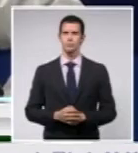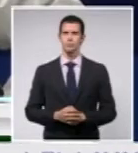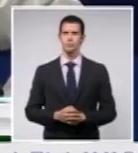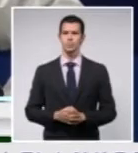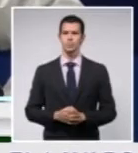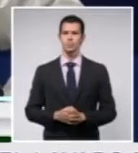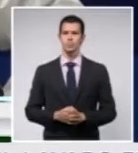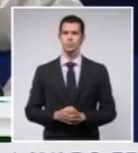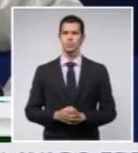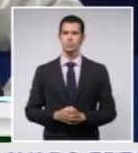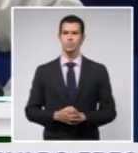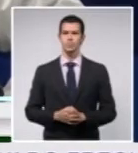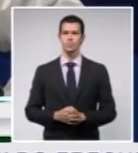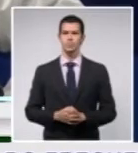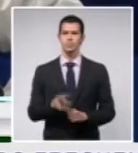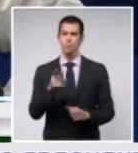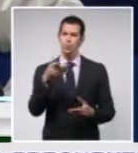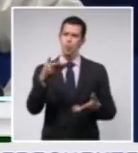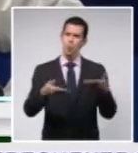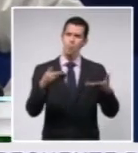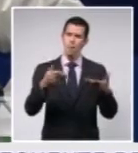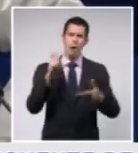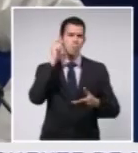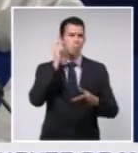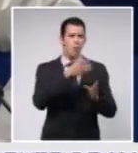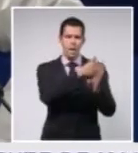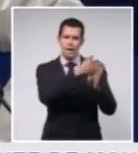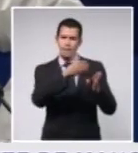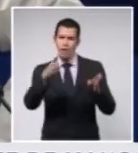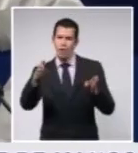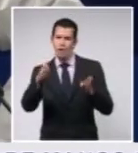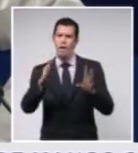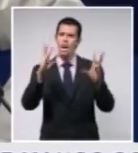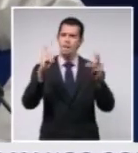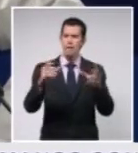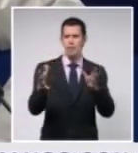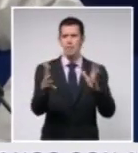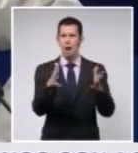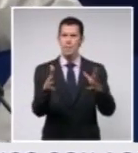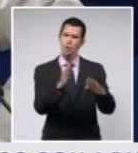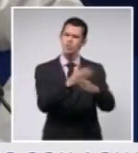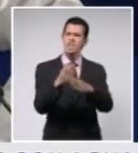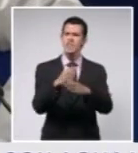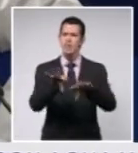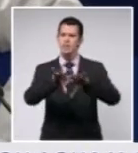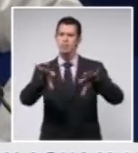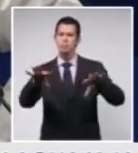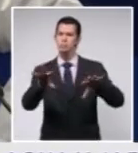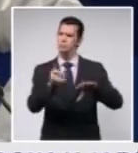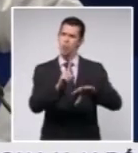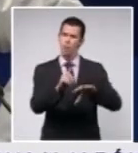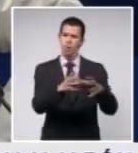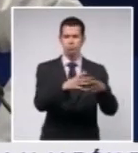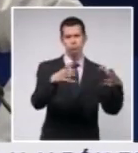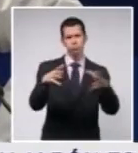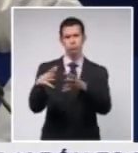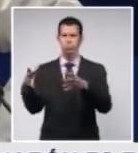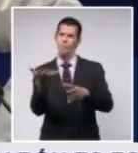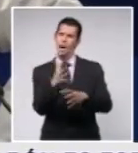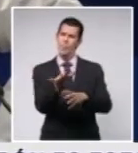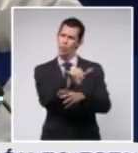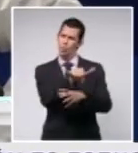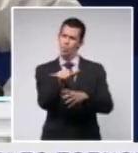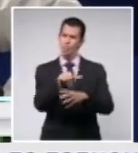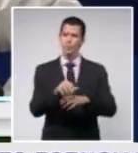testing, and this figure rises to 70.3% of cases diagnosed over the last